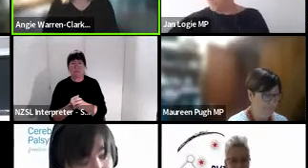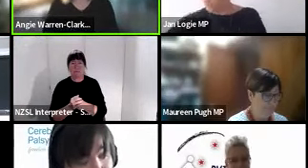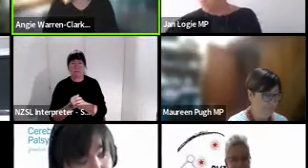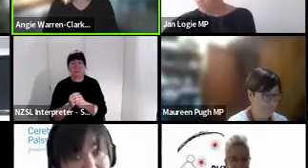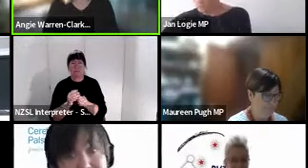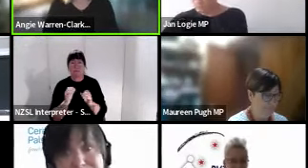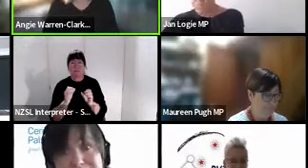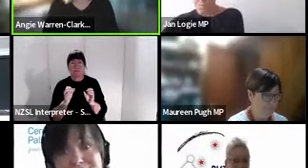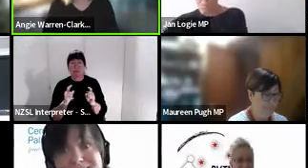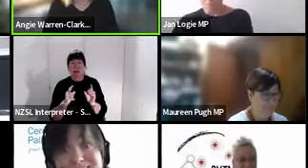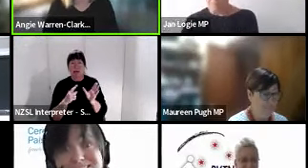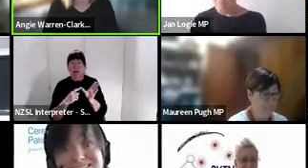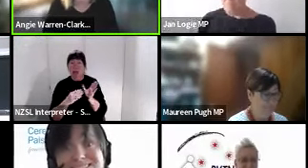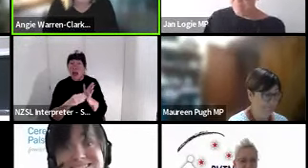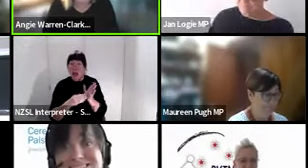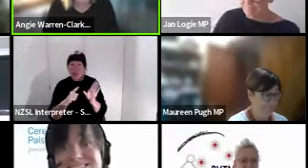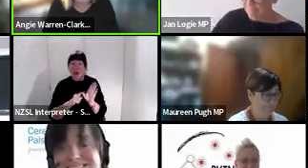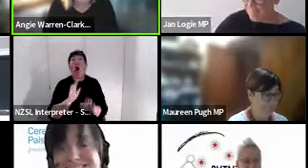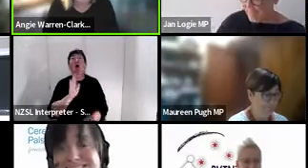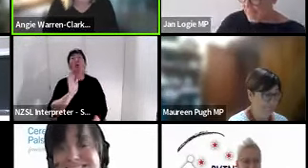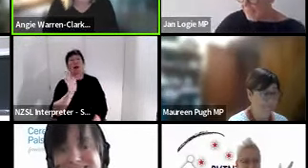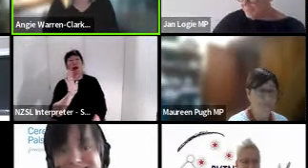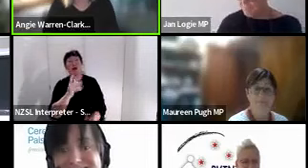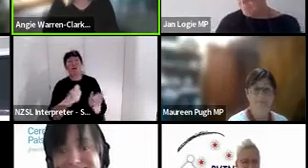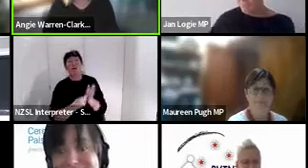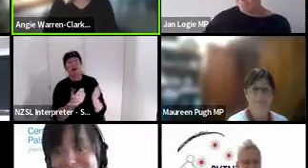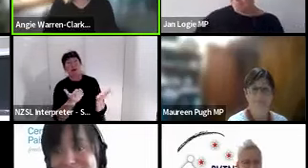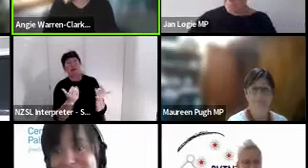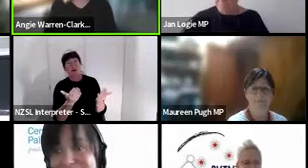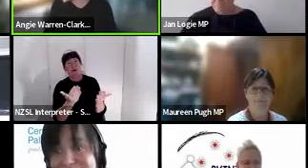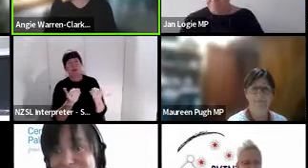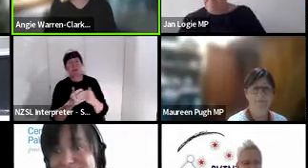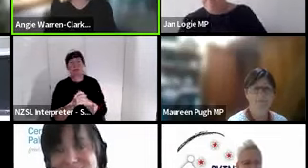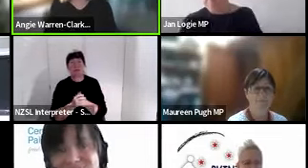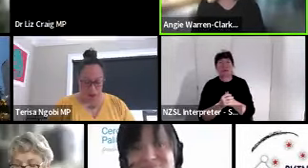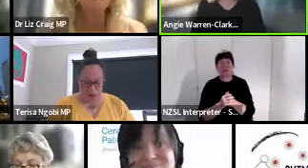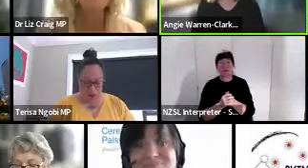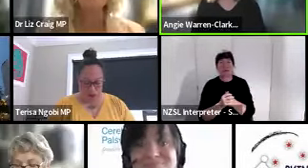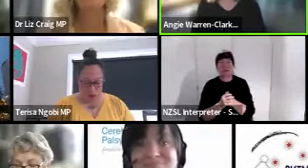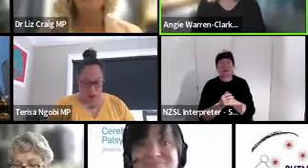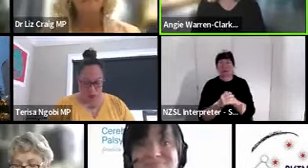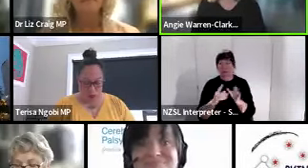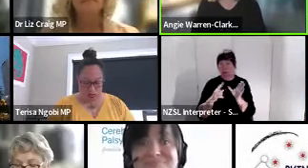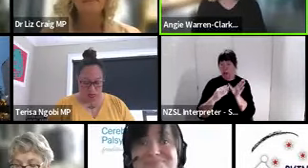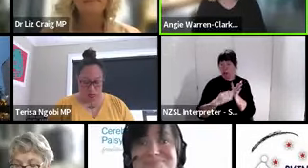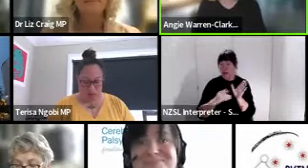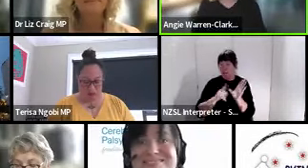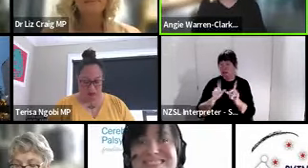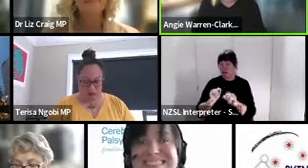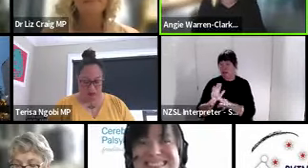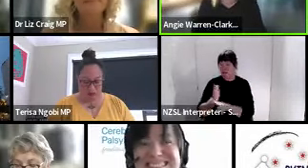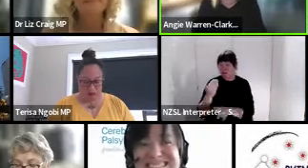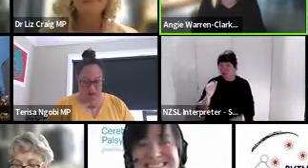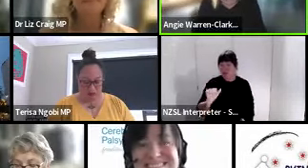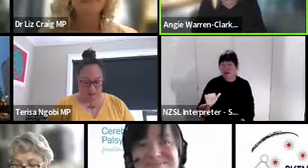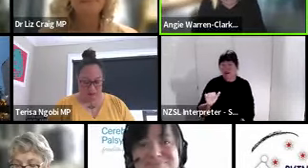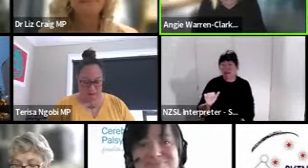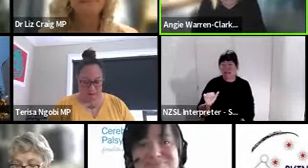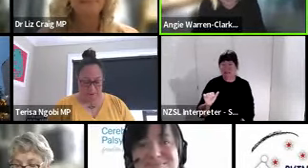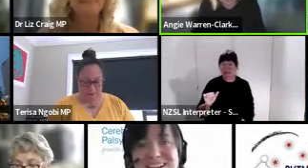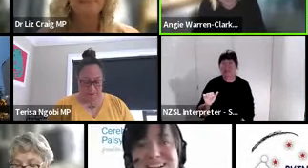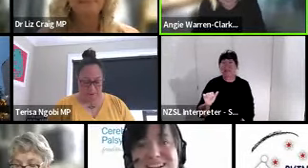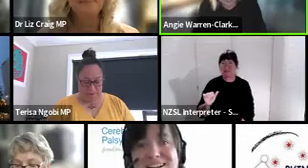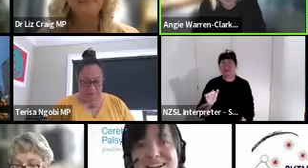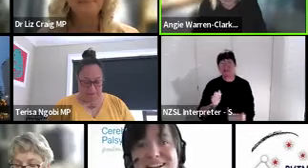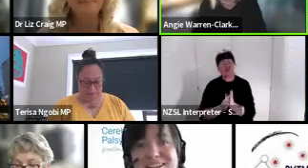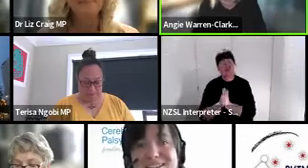Amy, you've no doubt, hello Rebekah, welcome. No doubt you've done this before, Amy, and